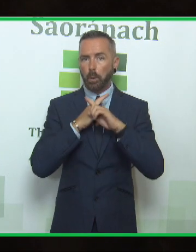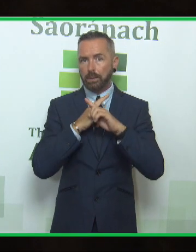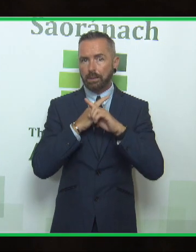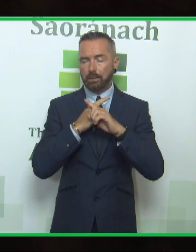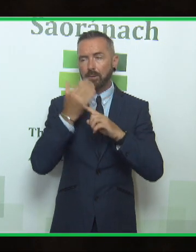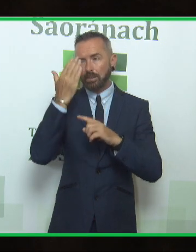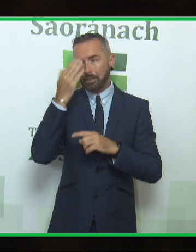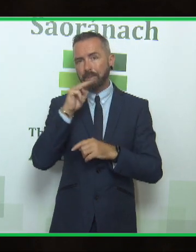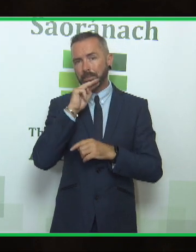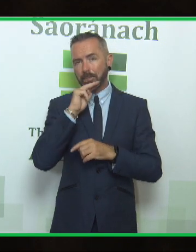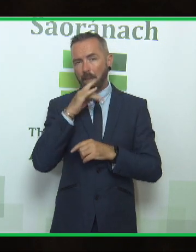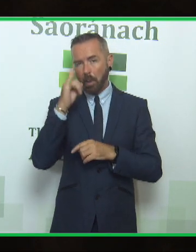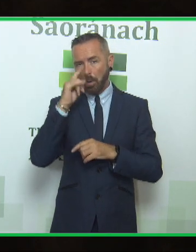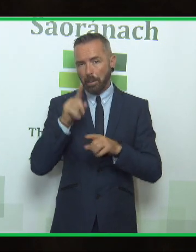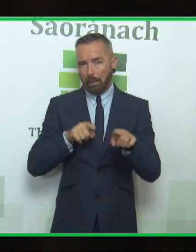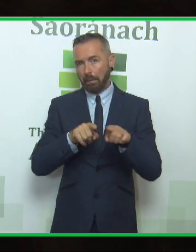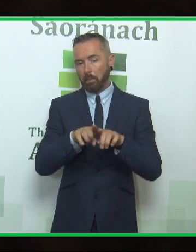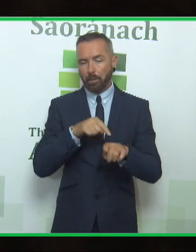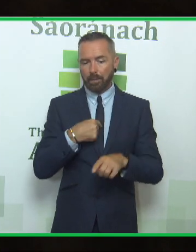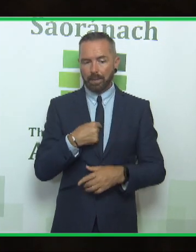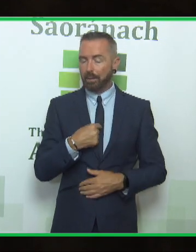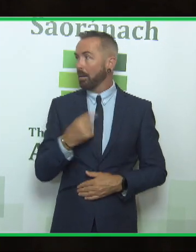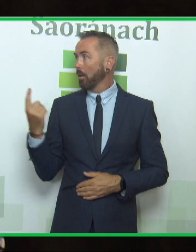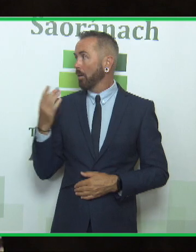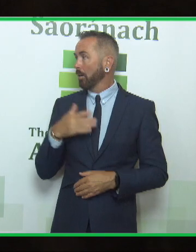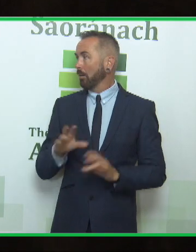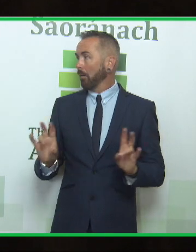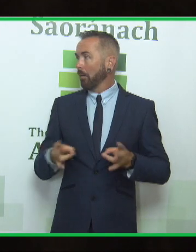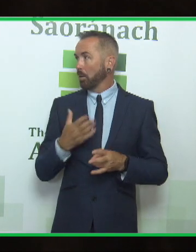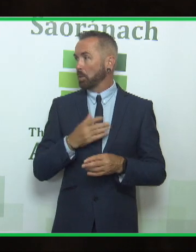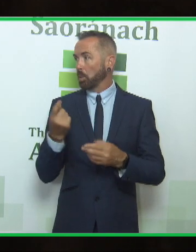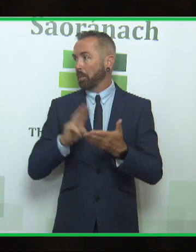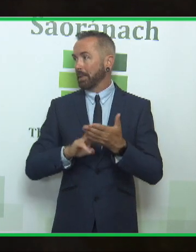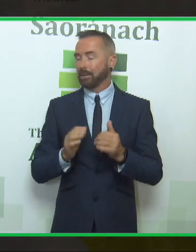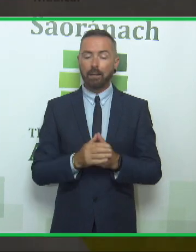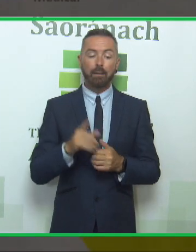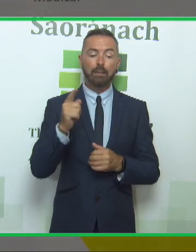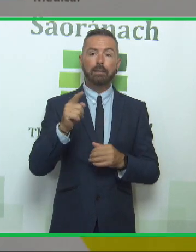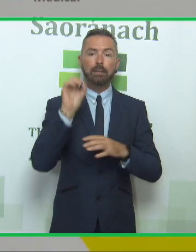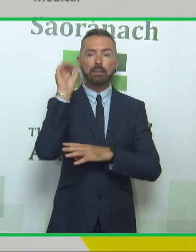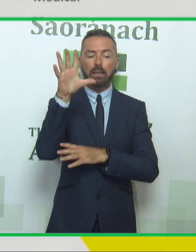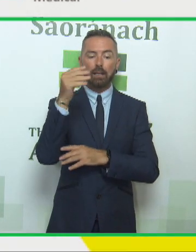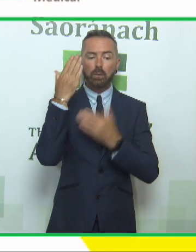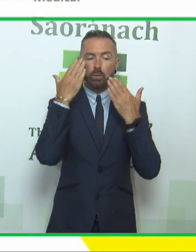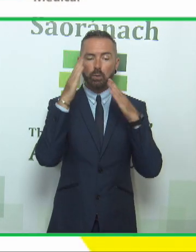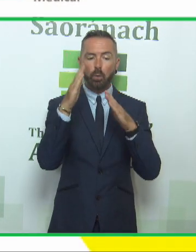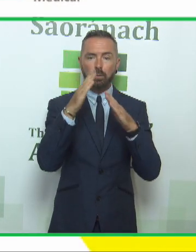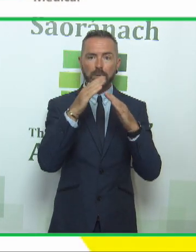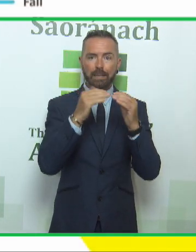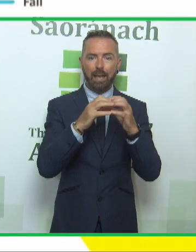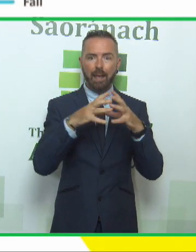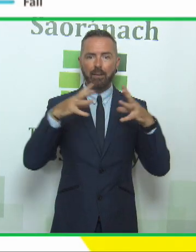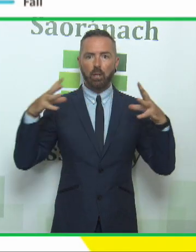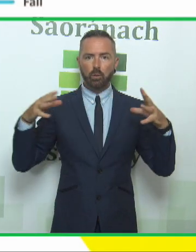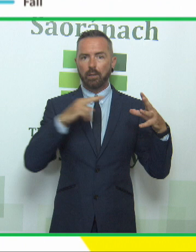you can keep up with me there. Just 1 minute. Yeah, so this slide shows the evolution of non-poisoning deaths. But really what I